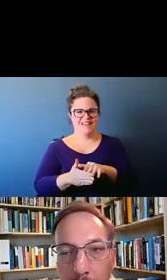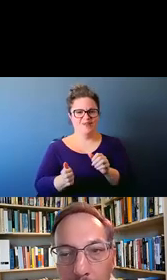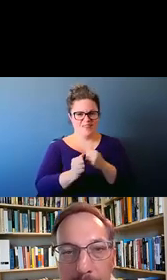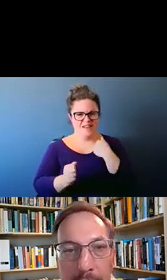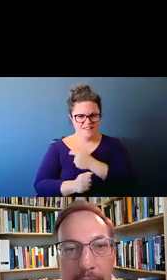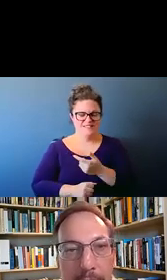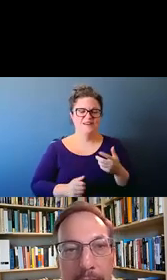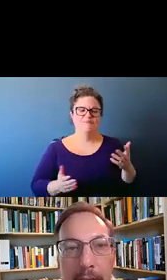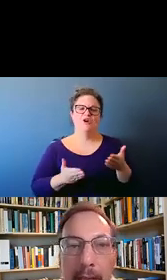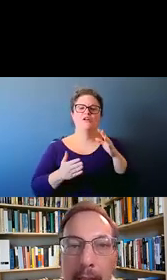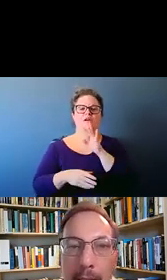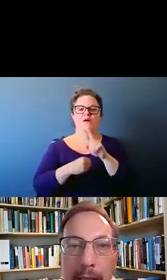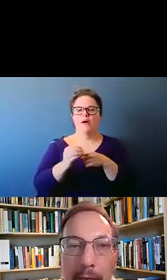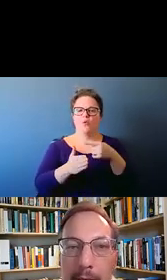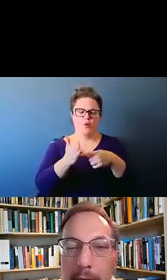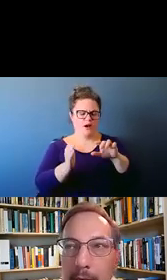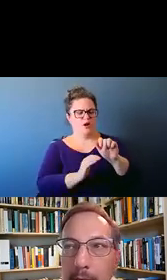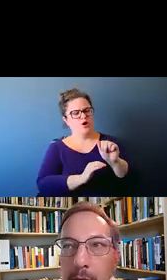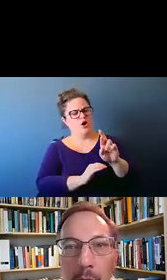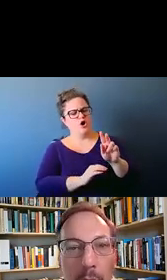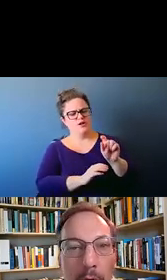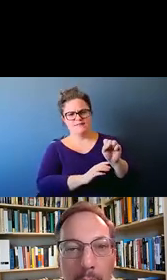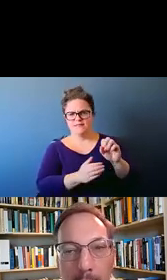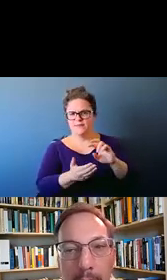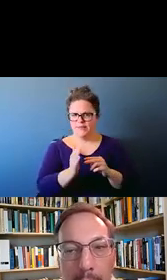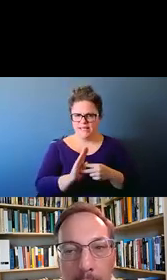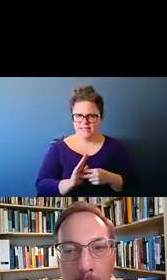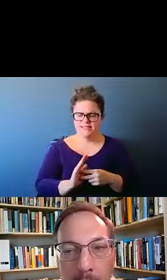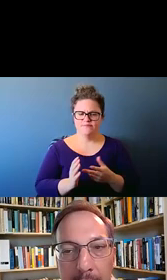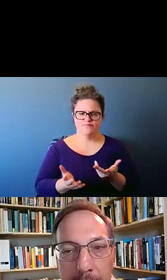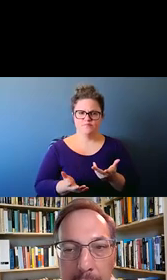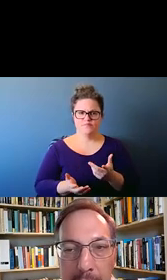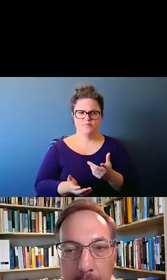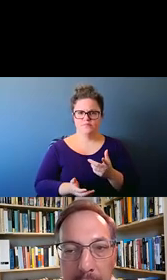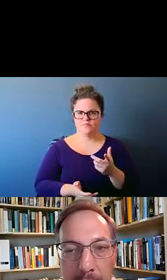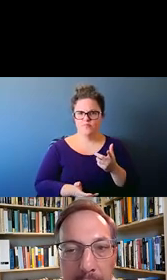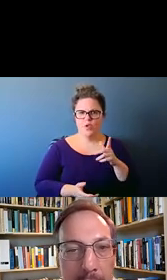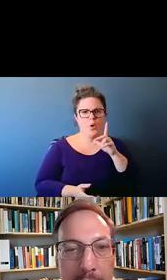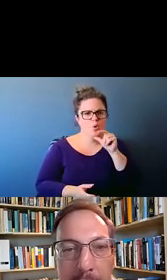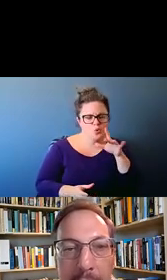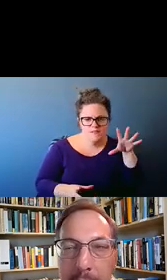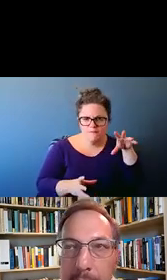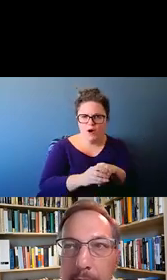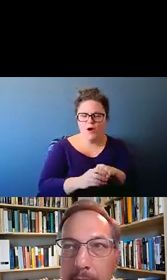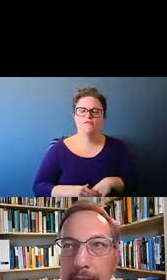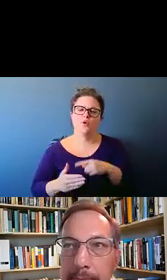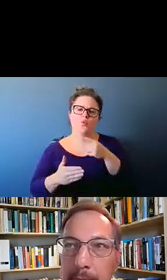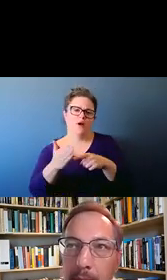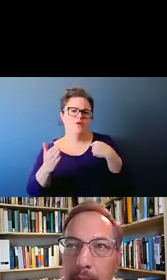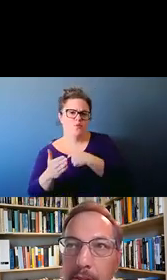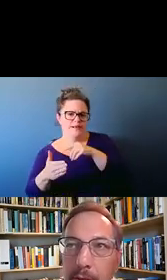what arts is and who and what kinds of things we study in the